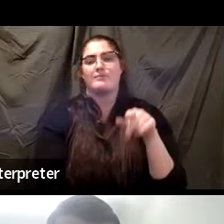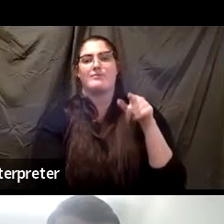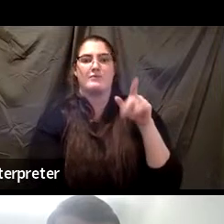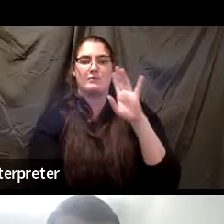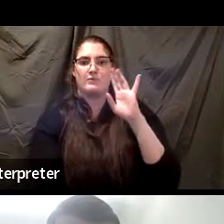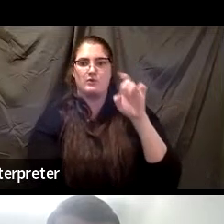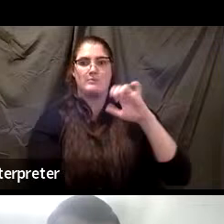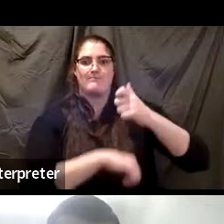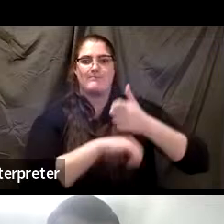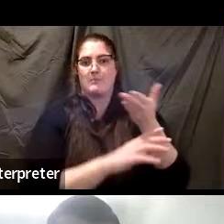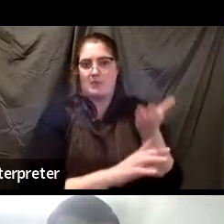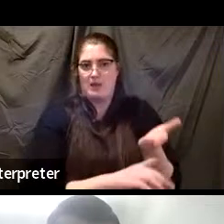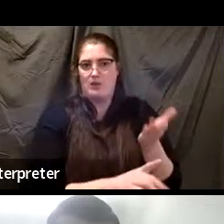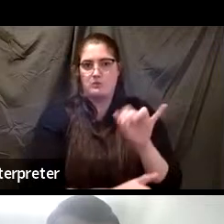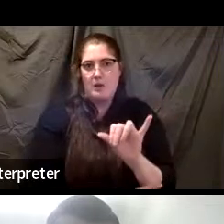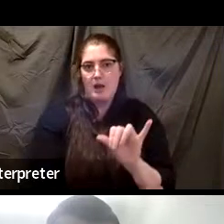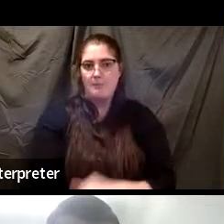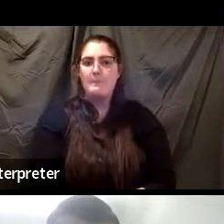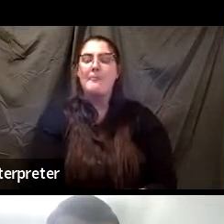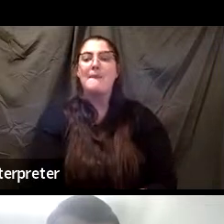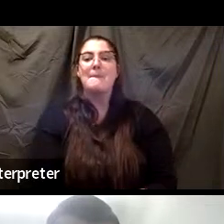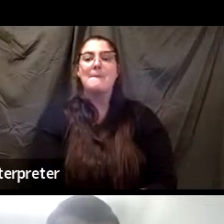there.